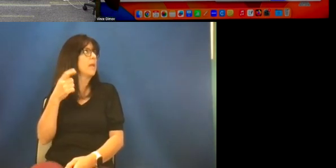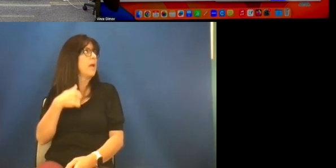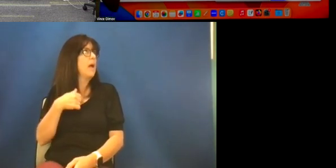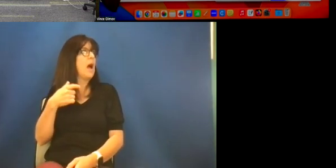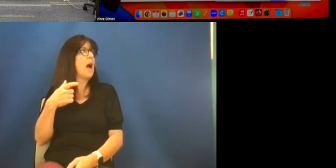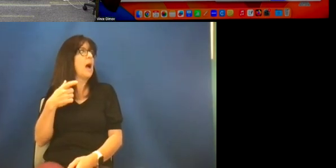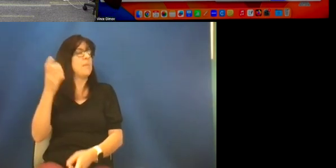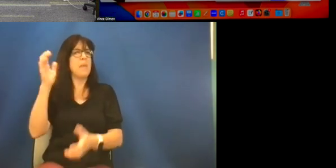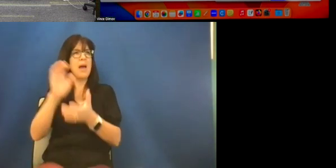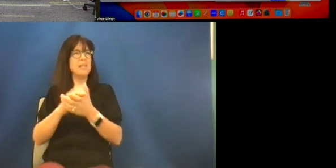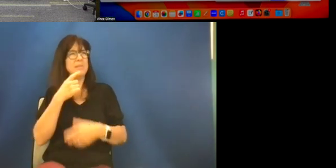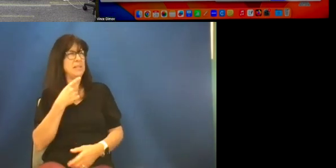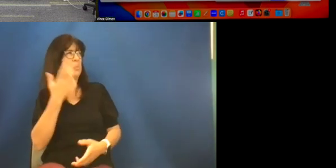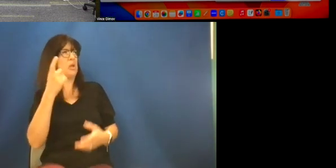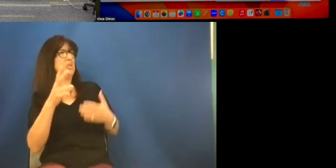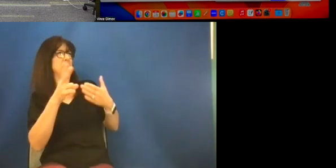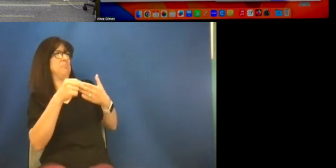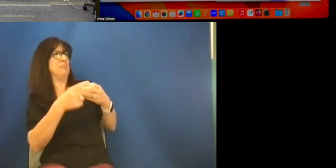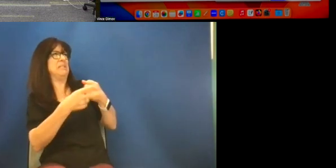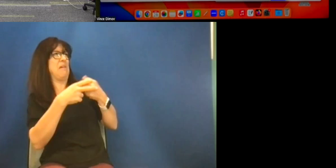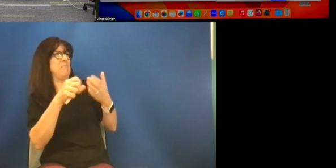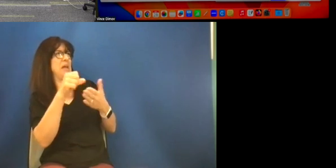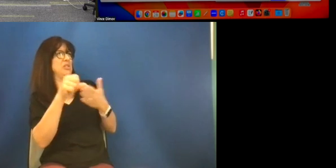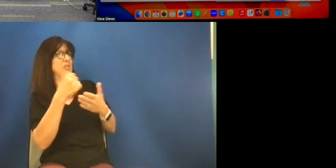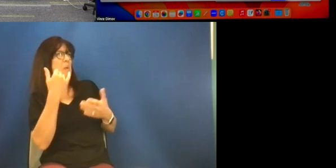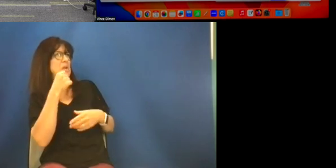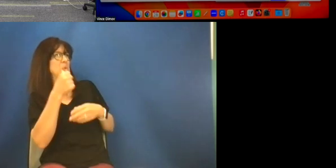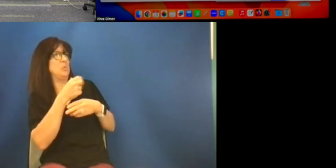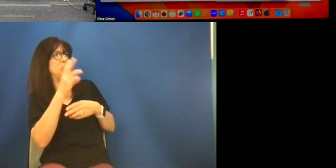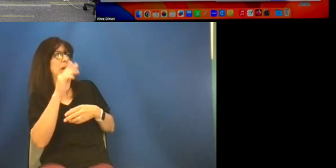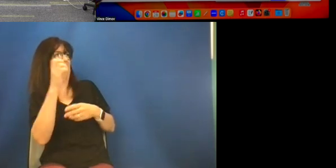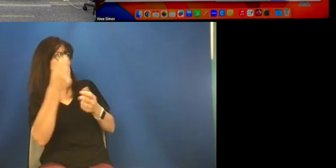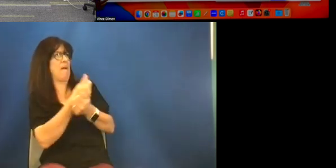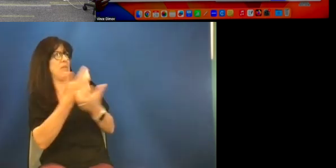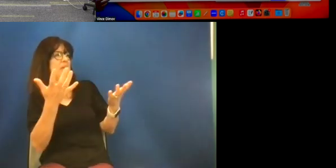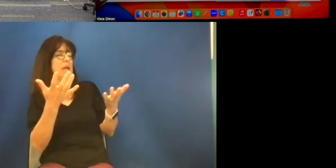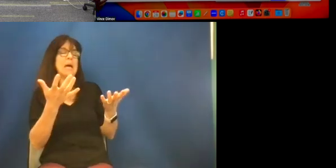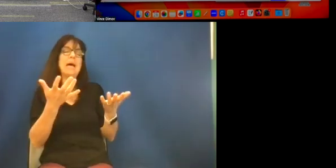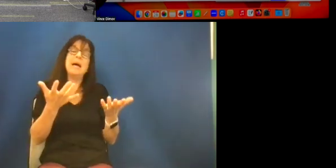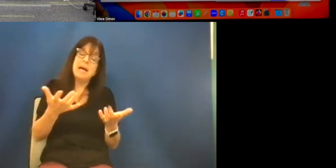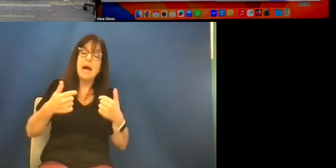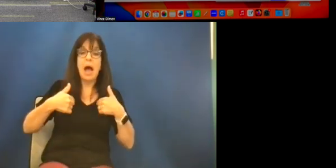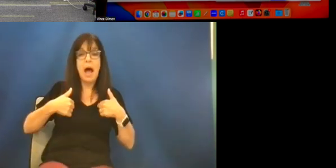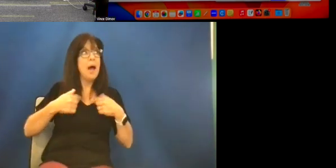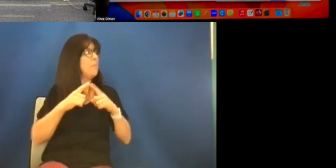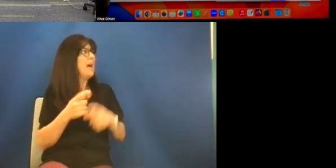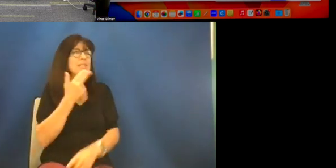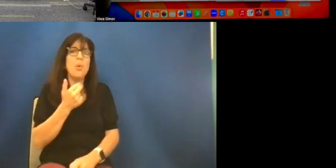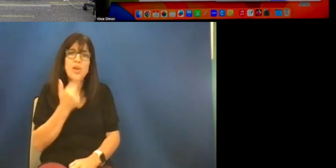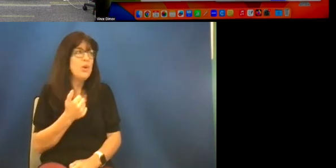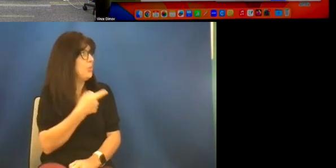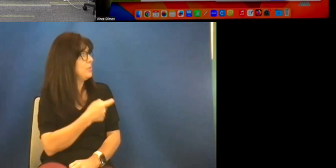for everything. He's like, why don't you just bookmark pages or something, because I usually use it just for saving websites. But look how cute it